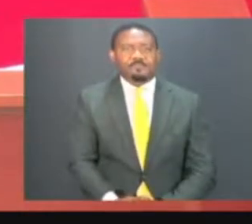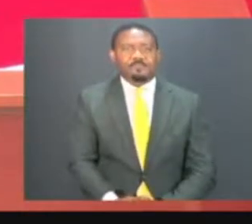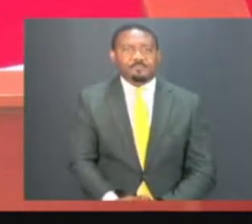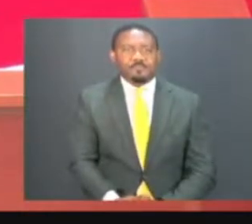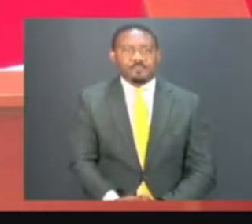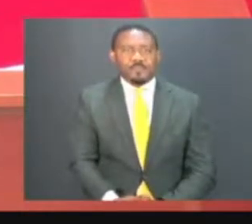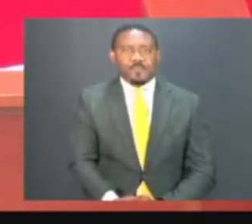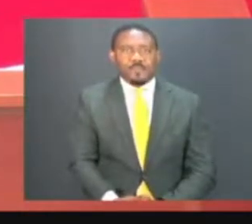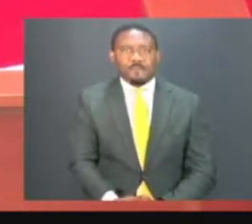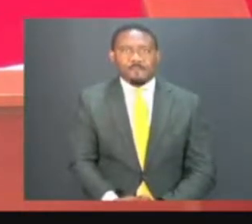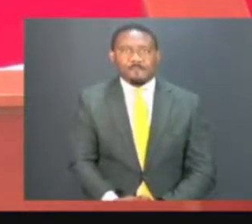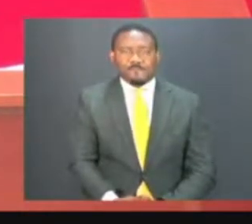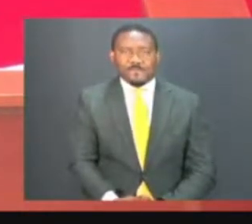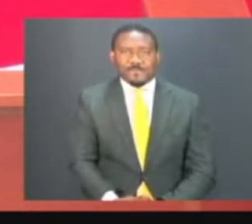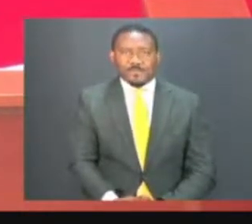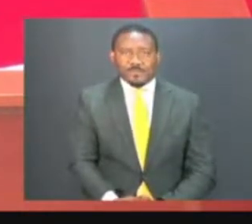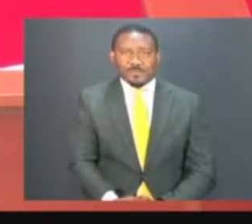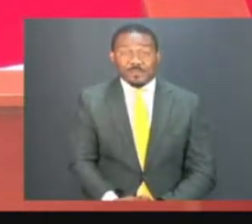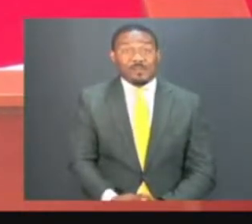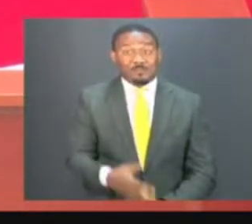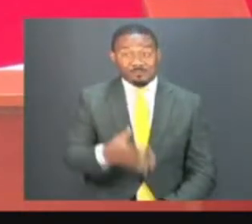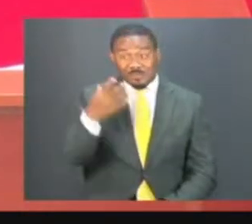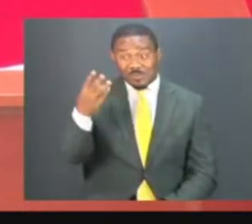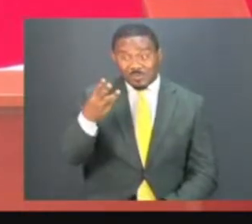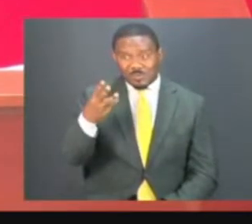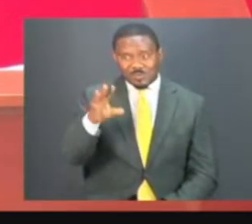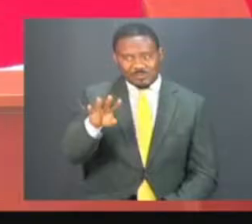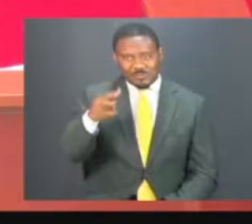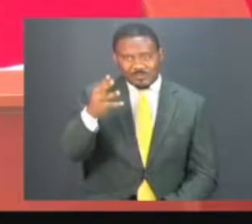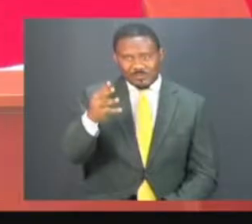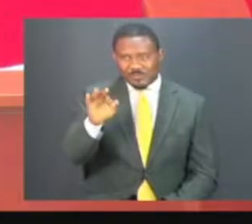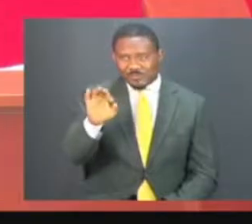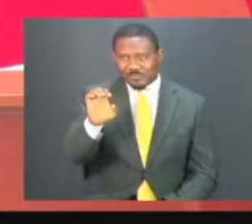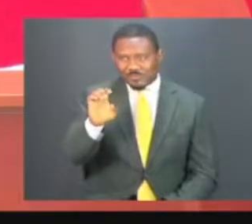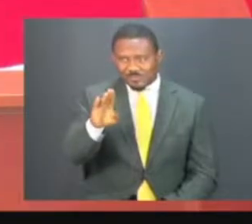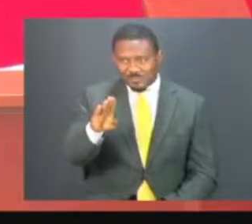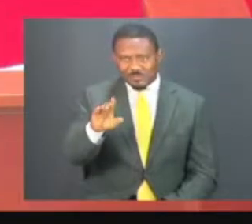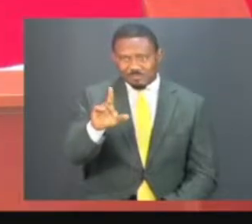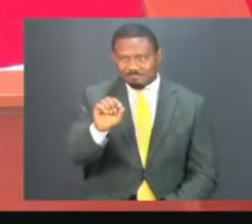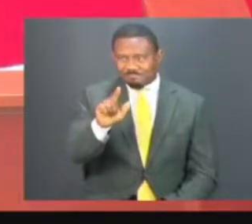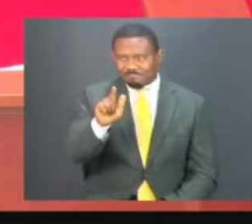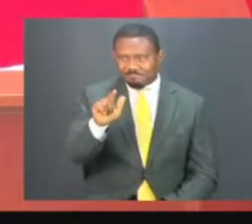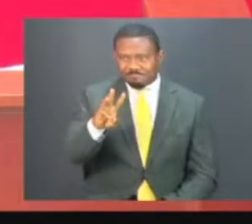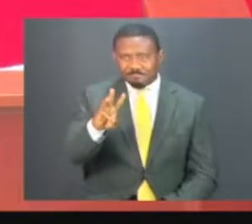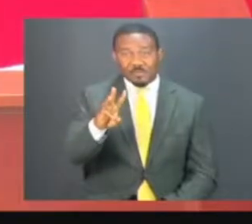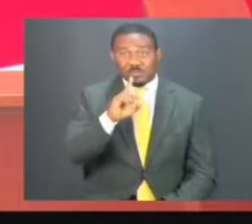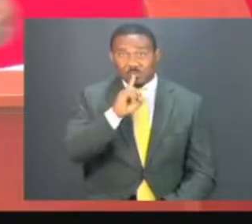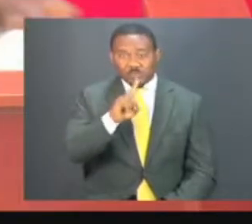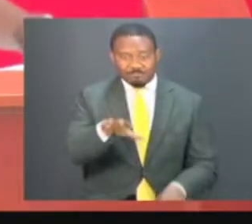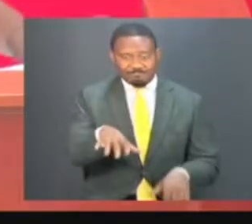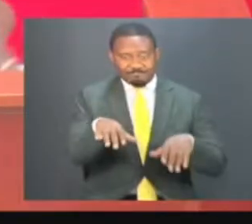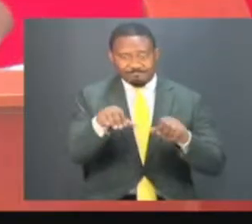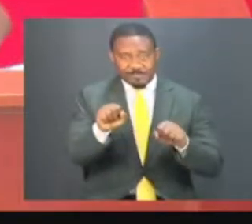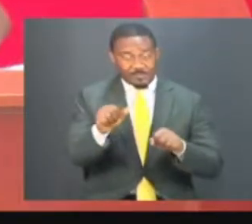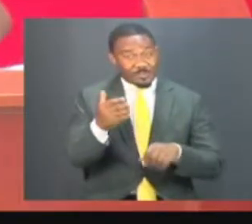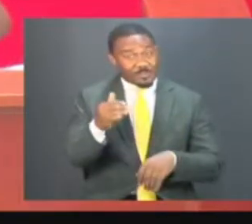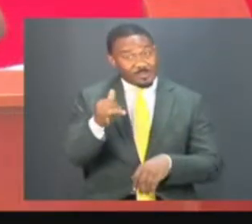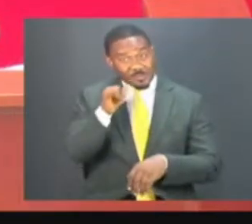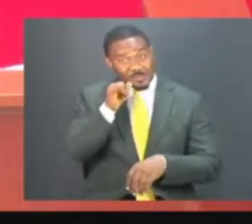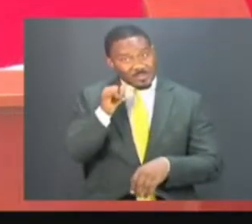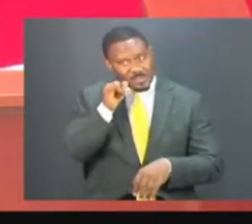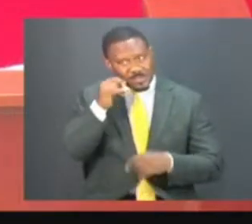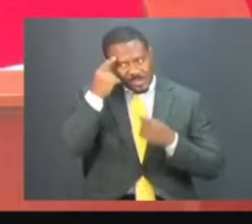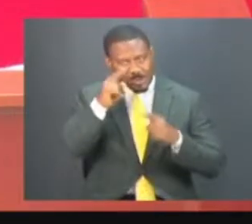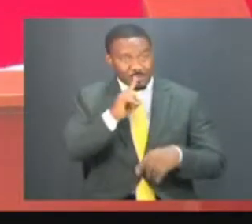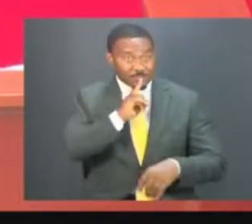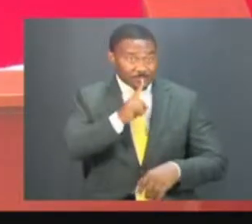Honourable members, the vote and proceedings of Wednesday, 4 February 2026 as corrected is hereby adopted as the true record of proceedings. Honourable